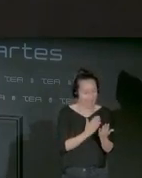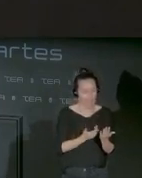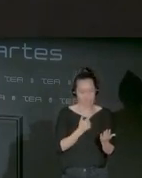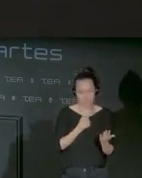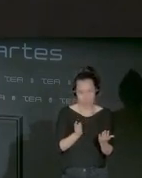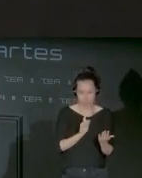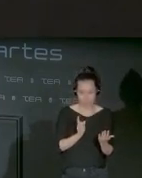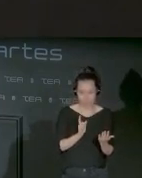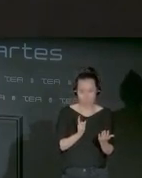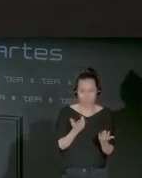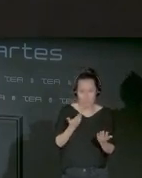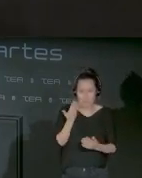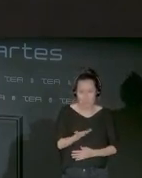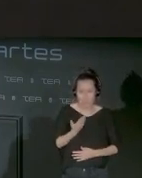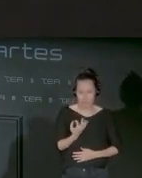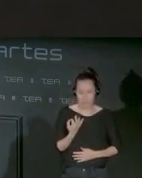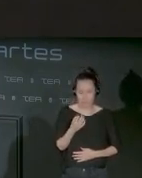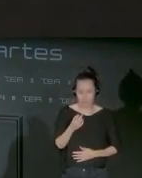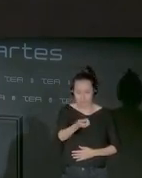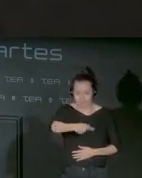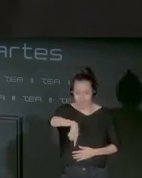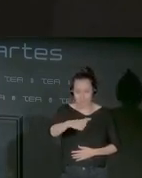have to speak to them as humans and not as